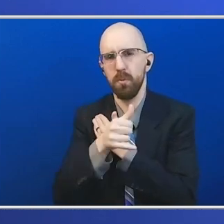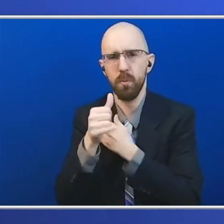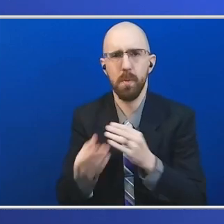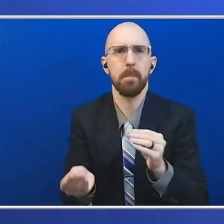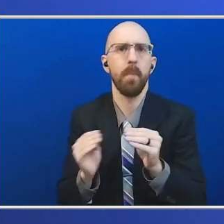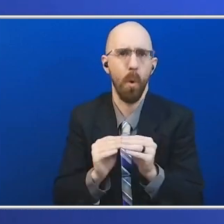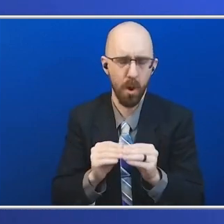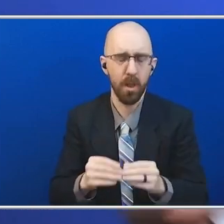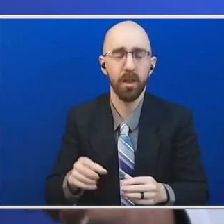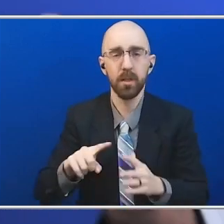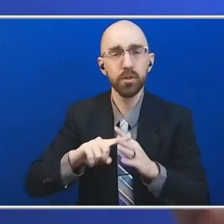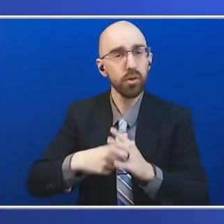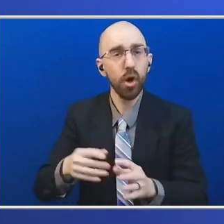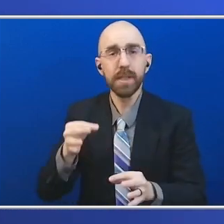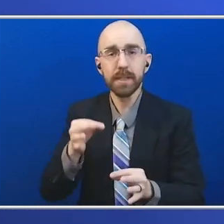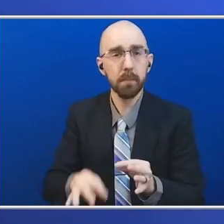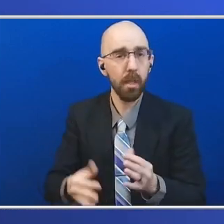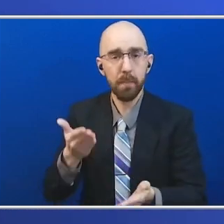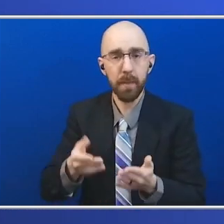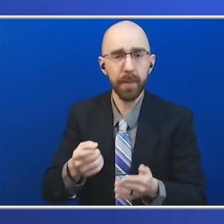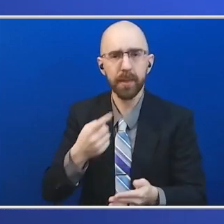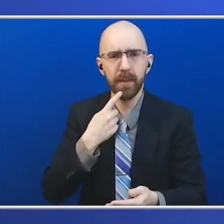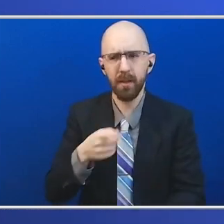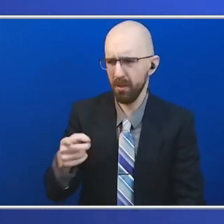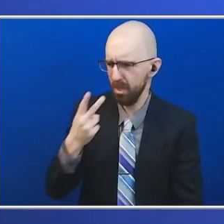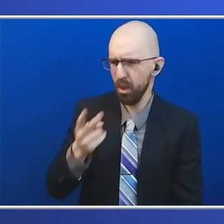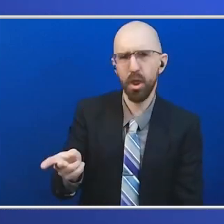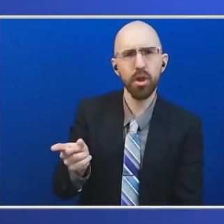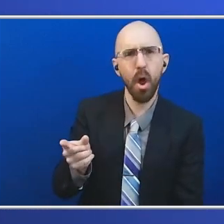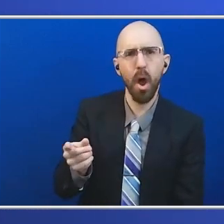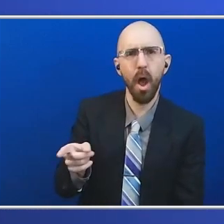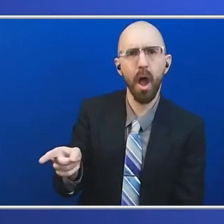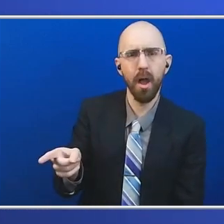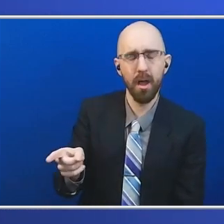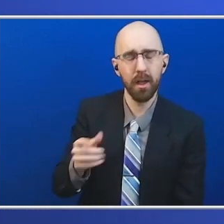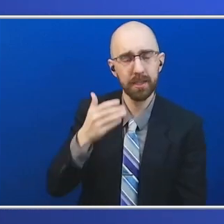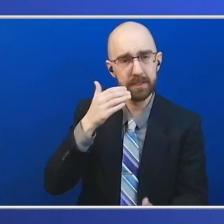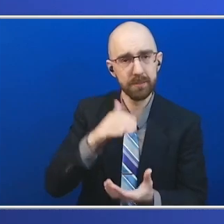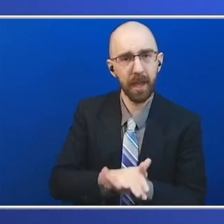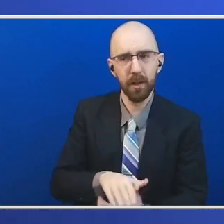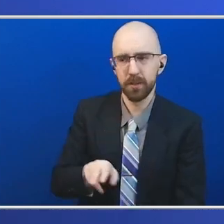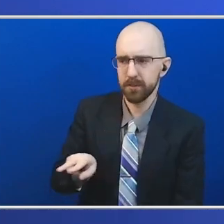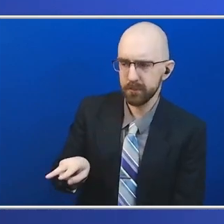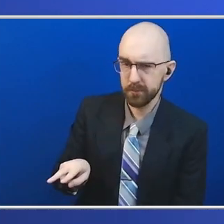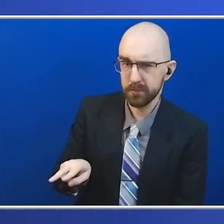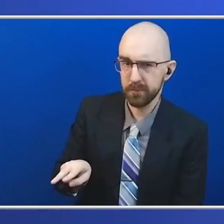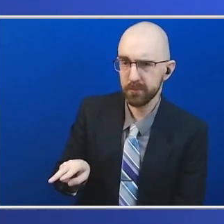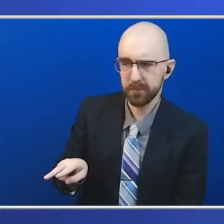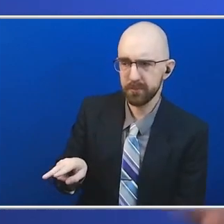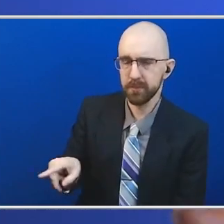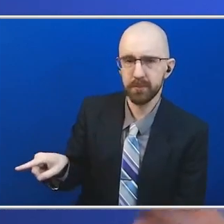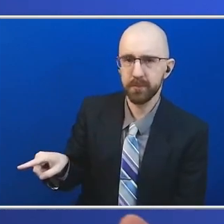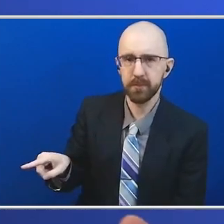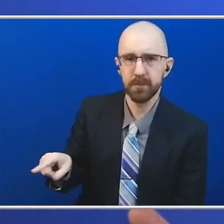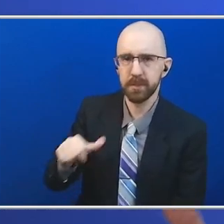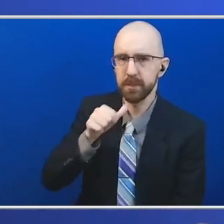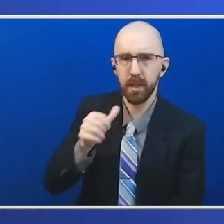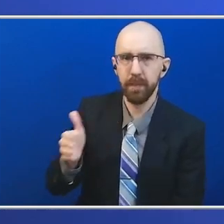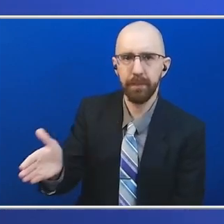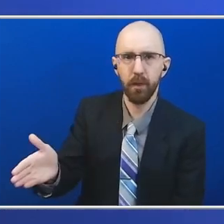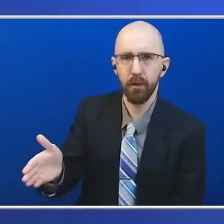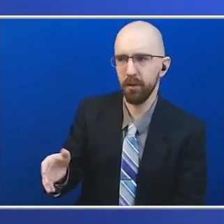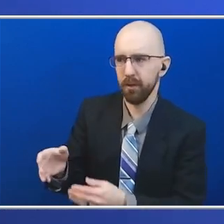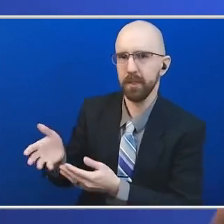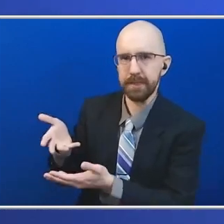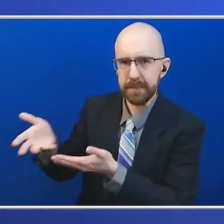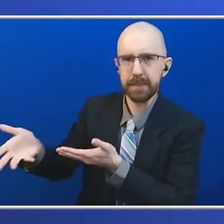things, the person saying, oh, look at that dog, and the spouse trying to convince them, or the caregiver trying to convince them there is not a dog there.